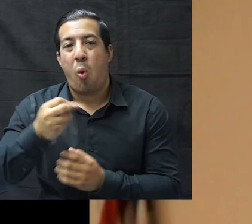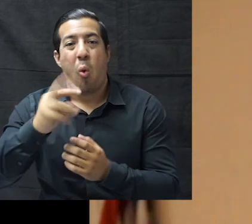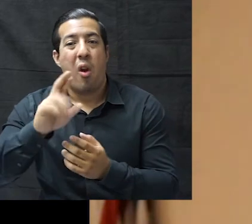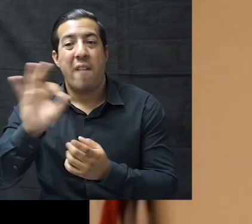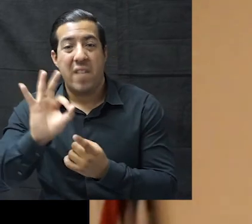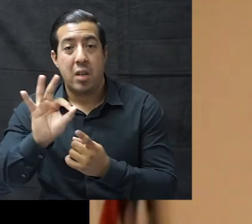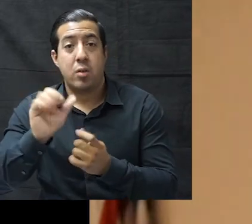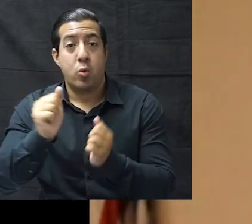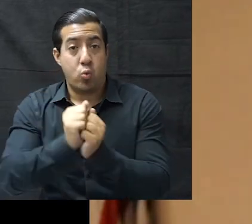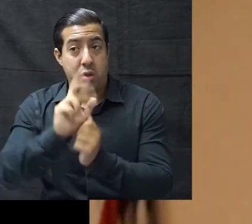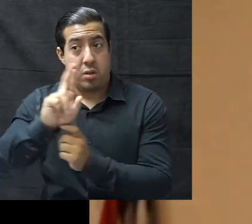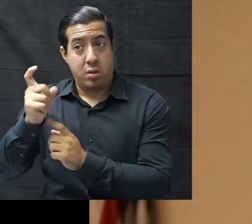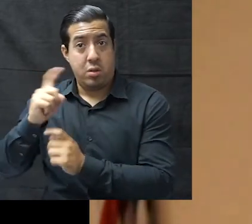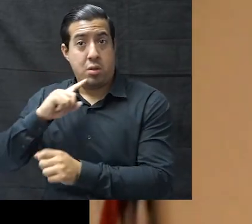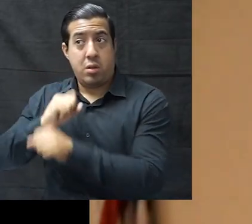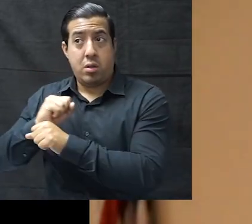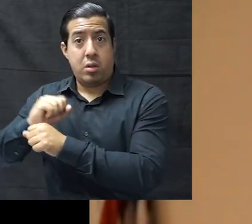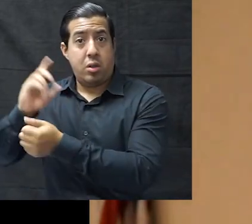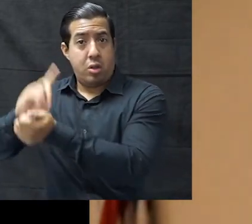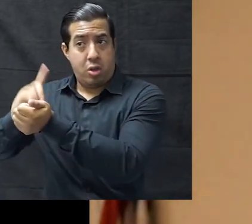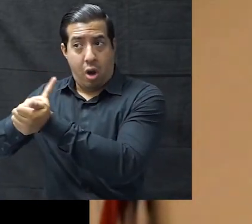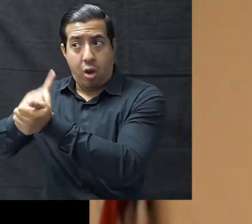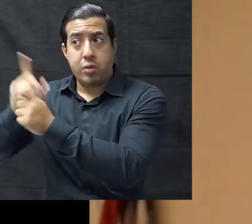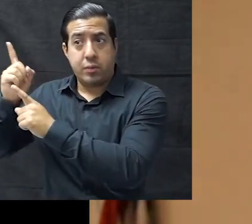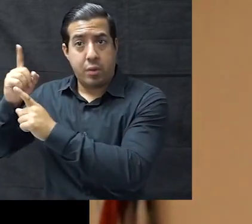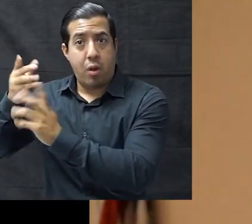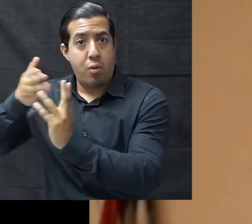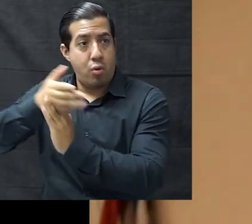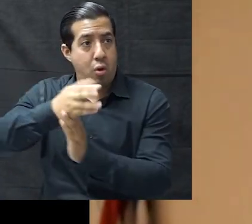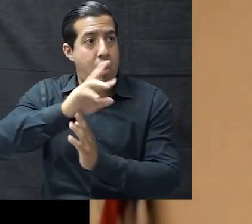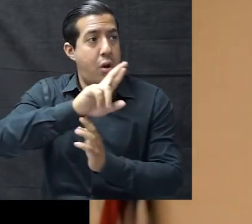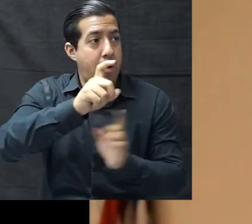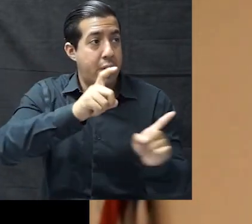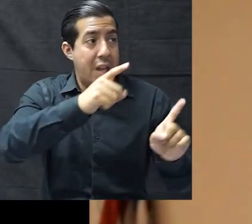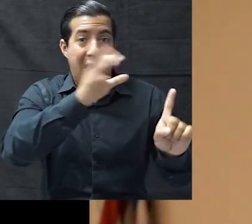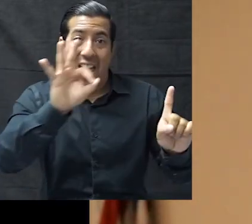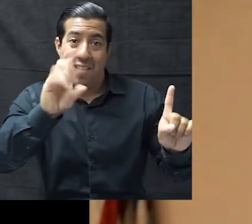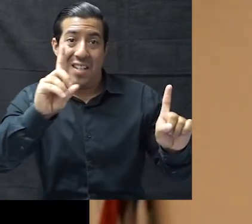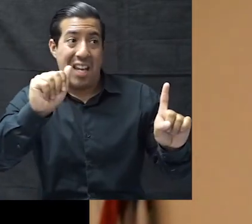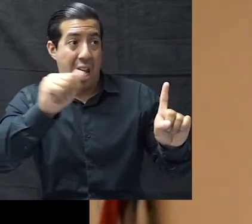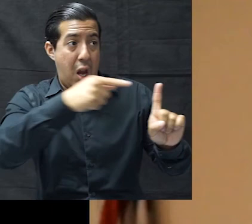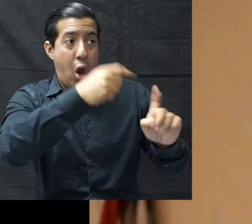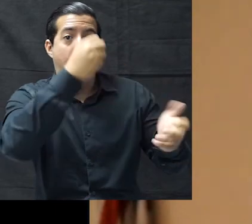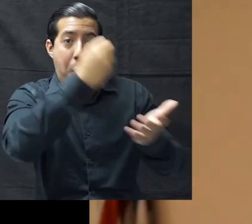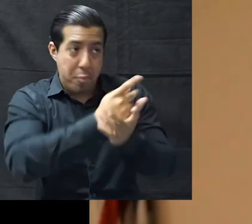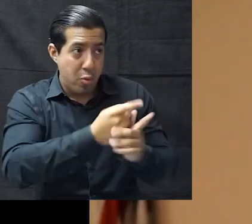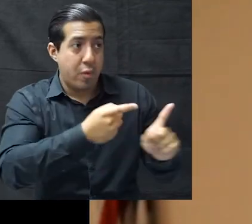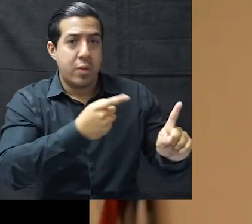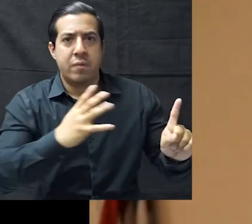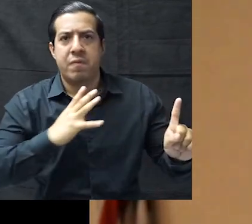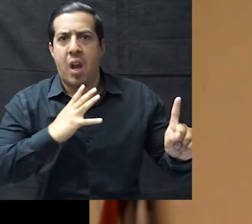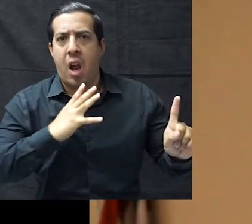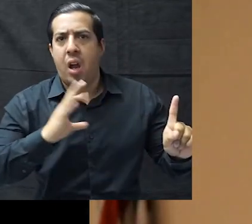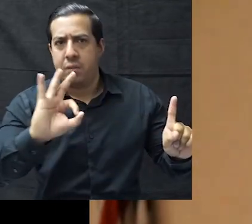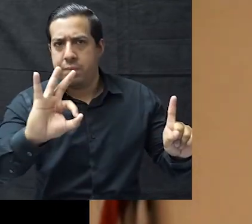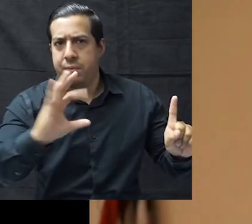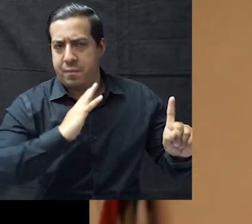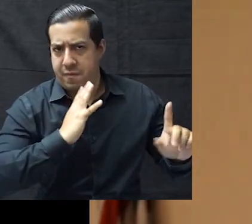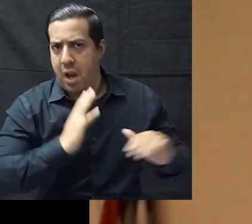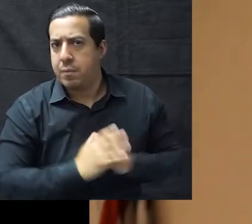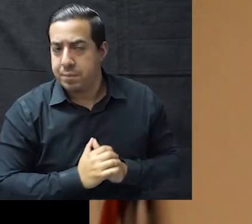fentanyl with a prescription from your doctor through a pharmacy, that's FDA approved and that's just